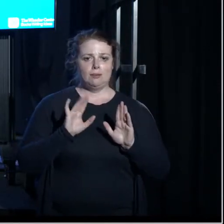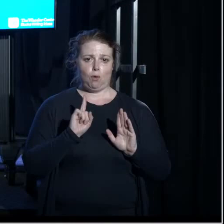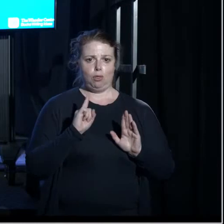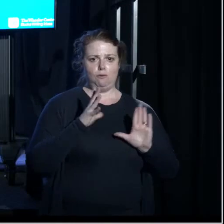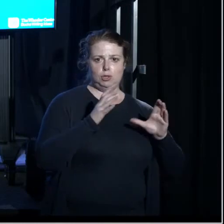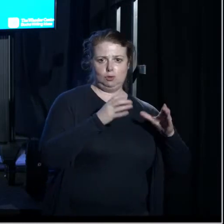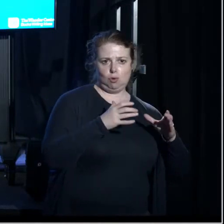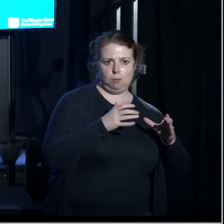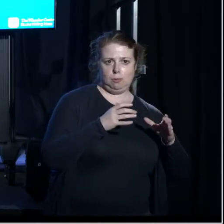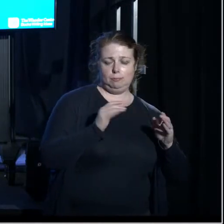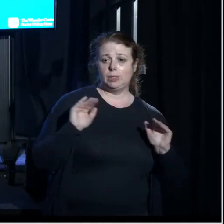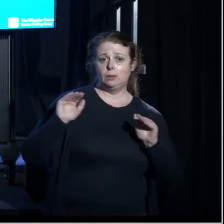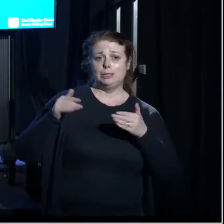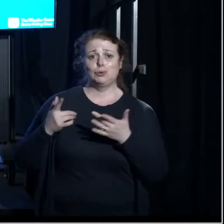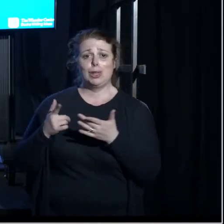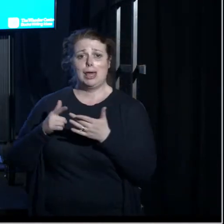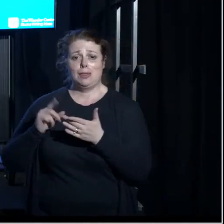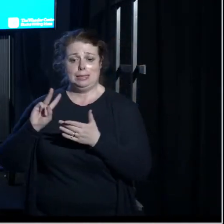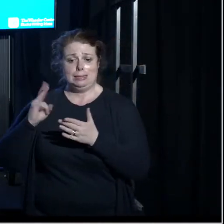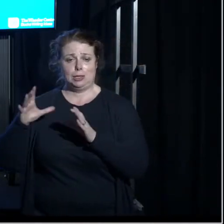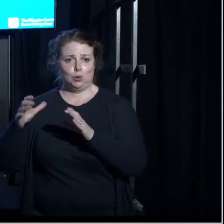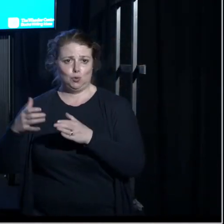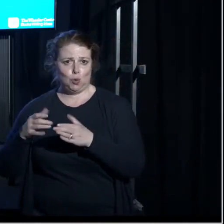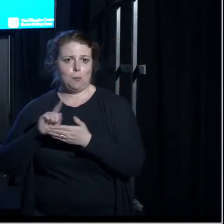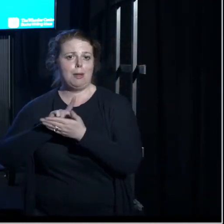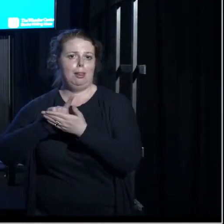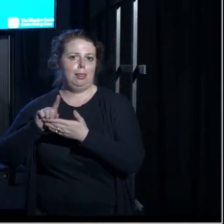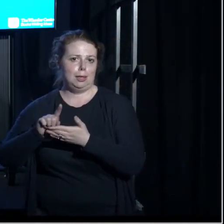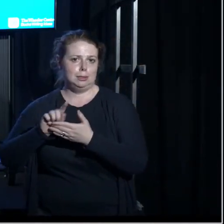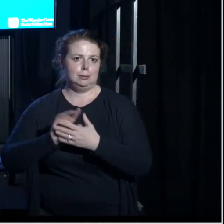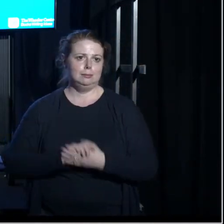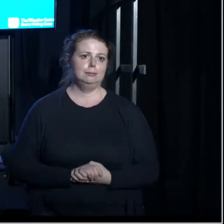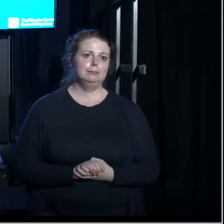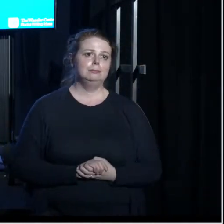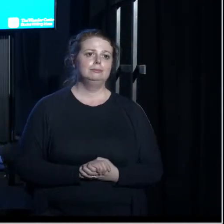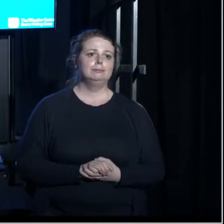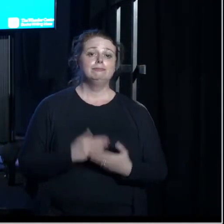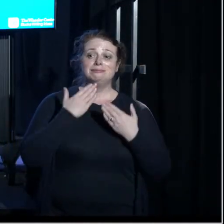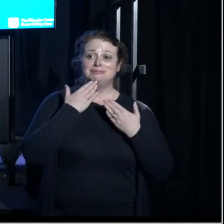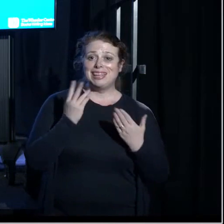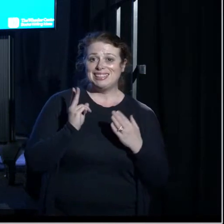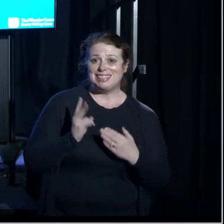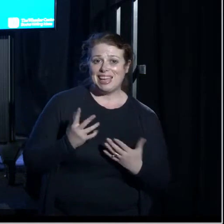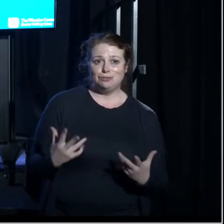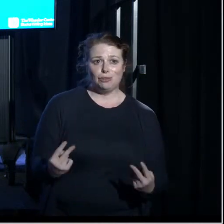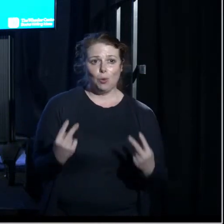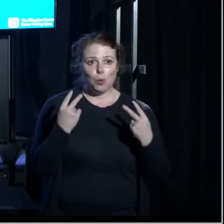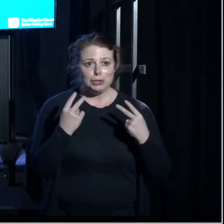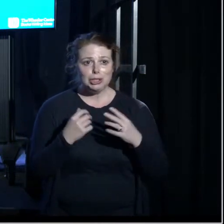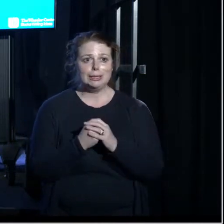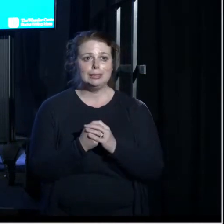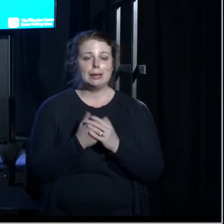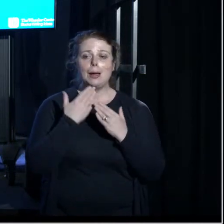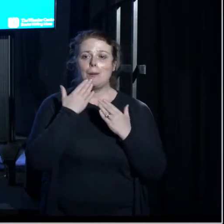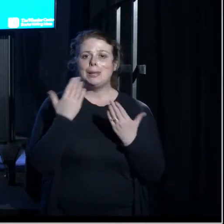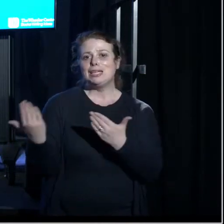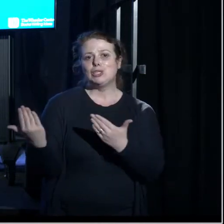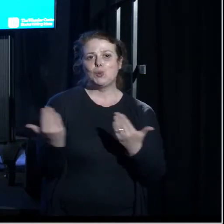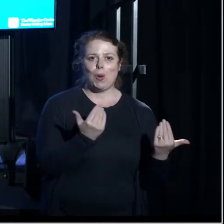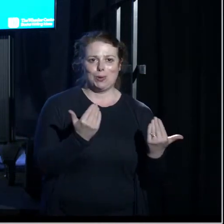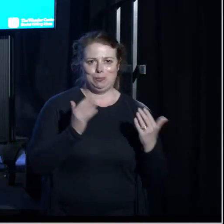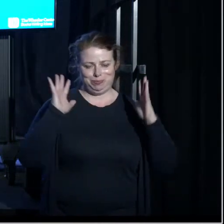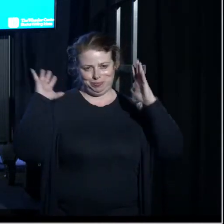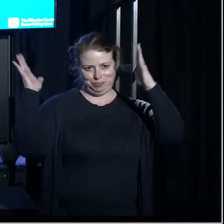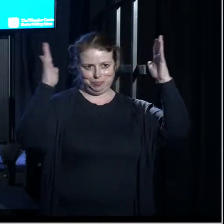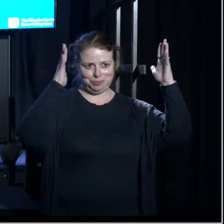I'll introduce the other incredible poets that we have for you tonight a little bit later on. Thanks again so much for joining us. Please give them all a warm